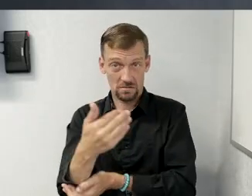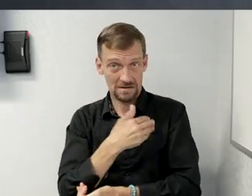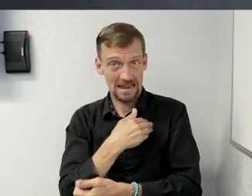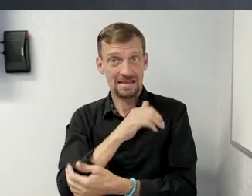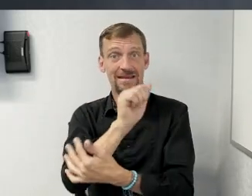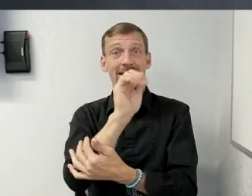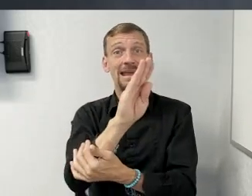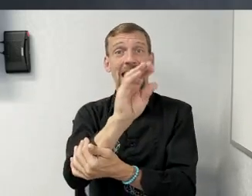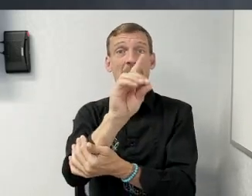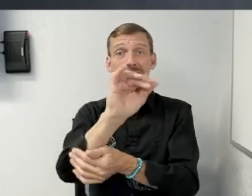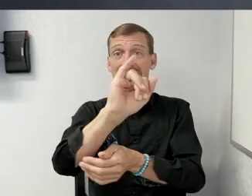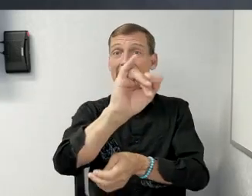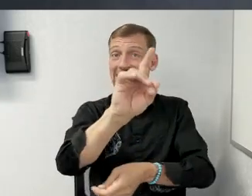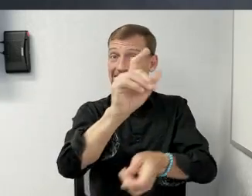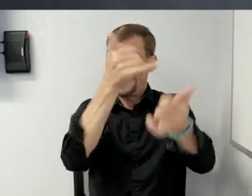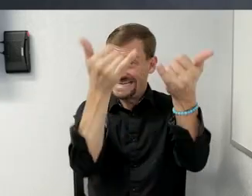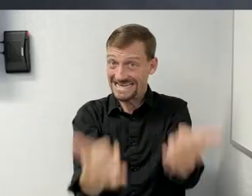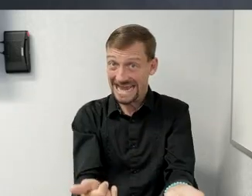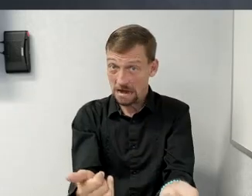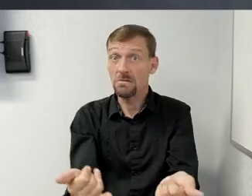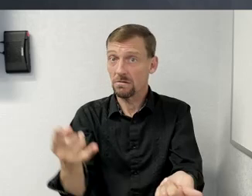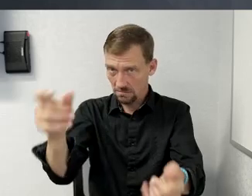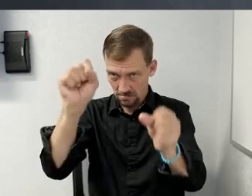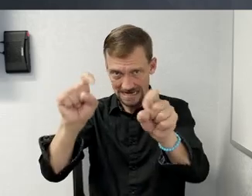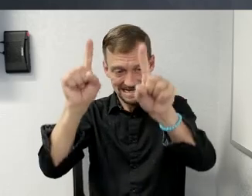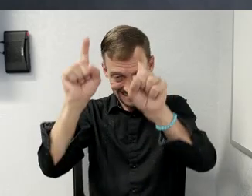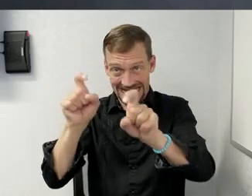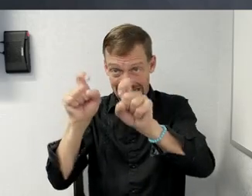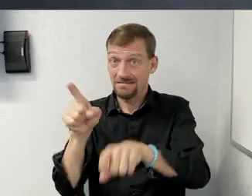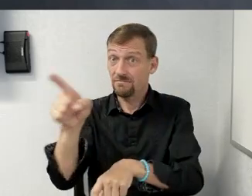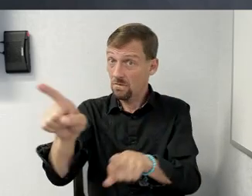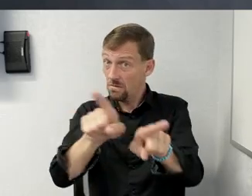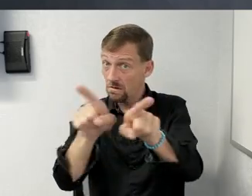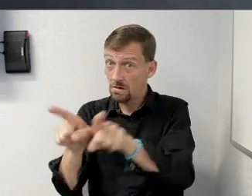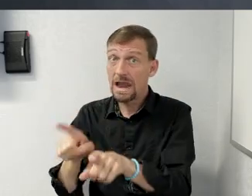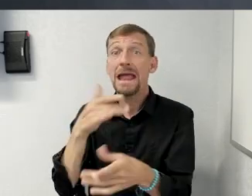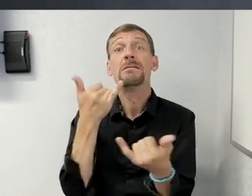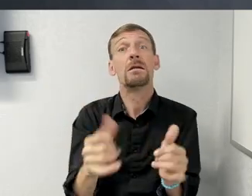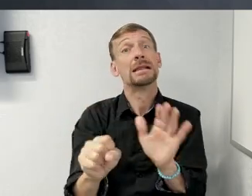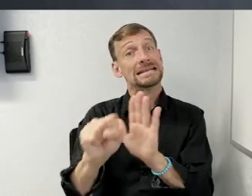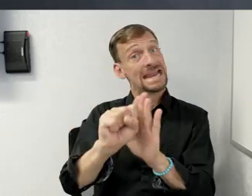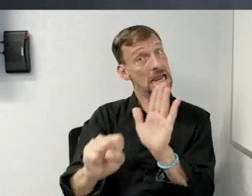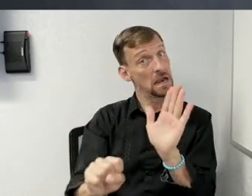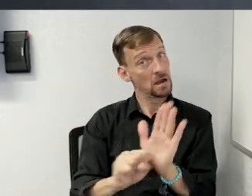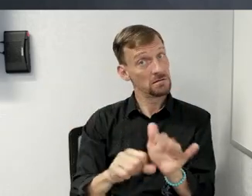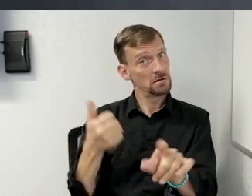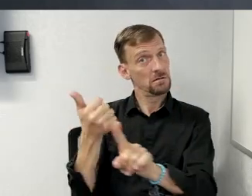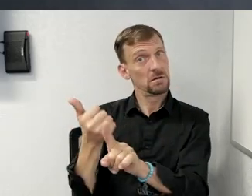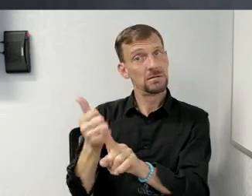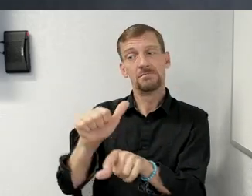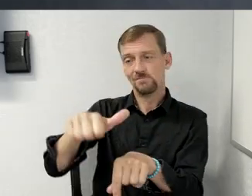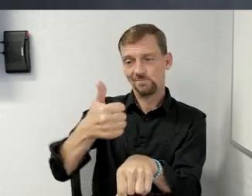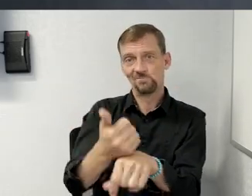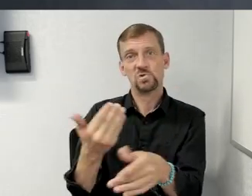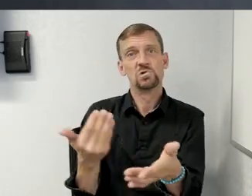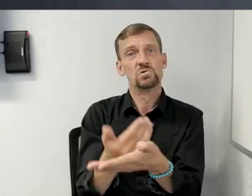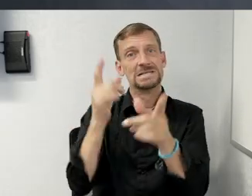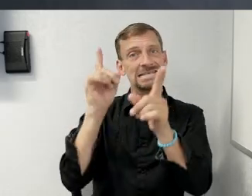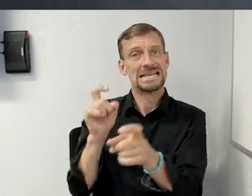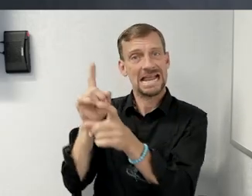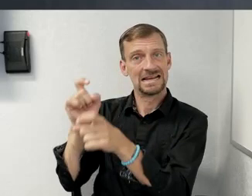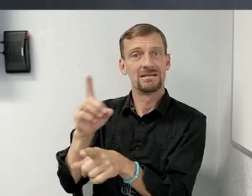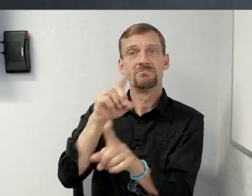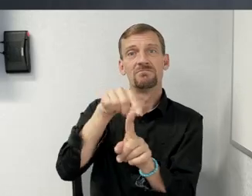ID Now platform, so they're able to do testing. And then the state has established new testing sites